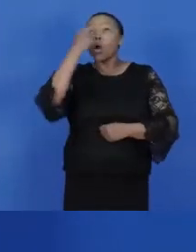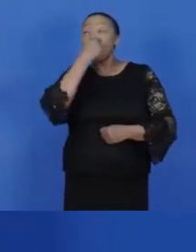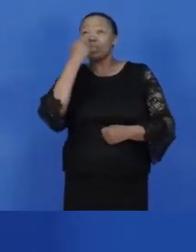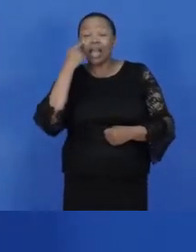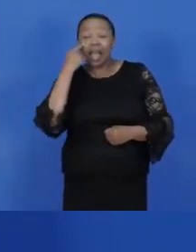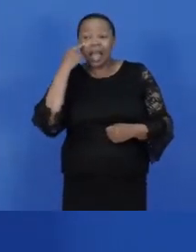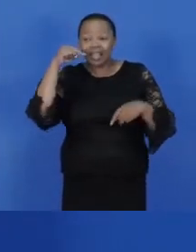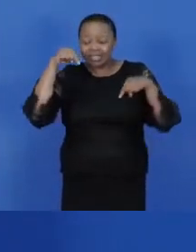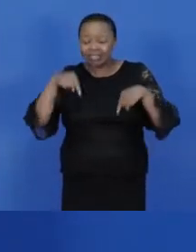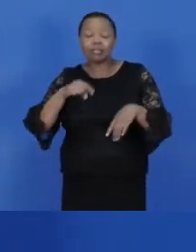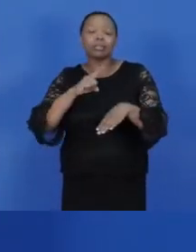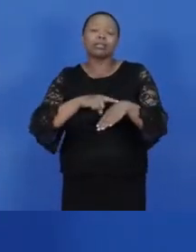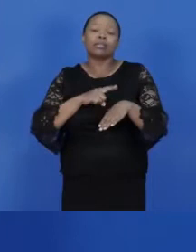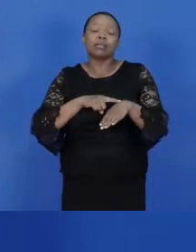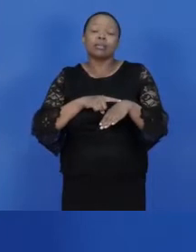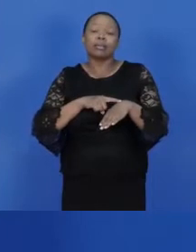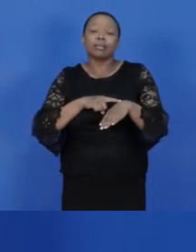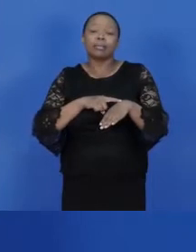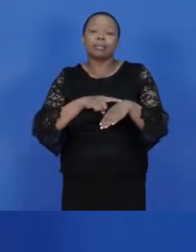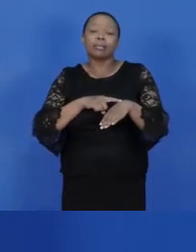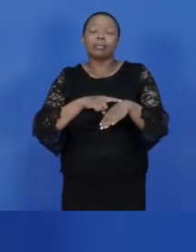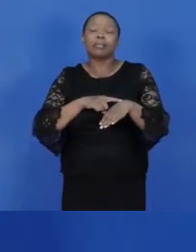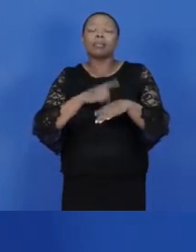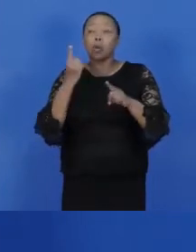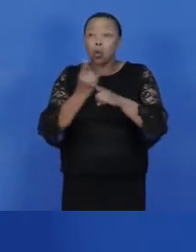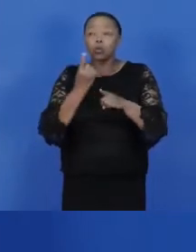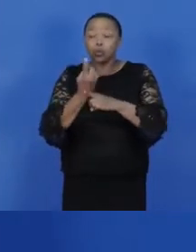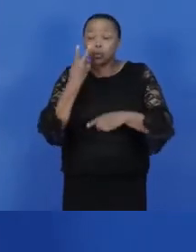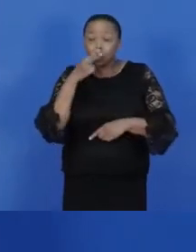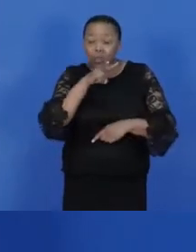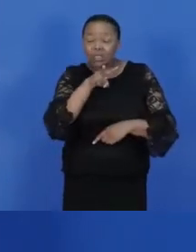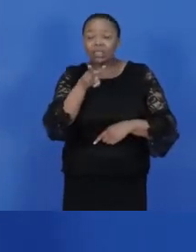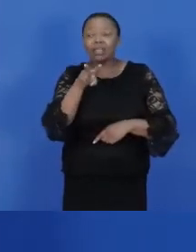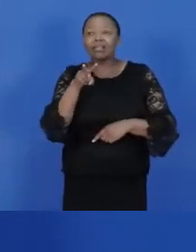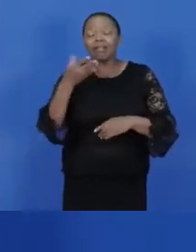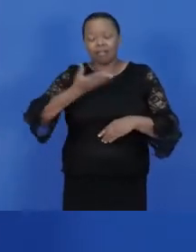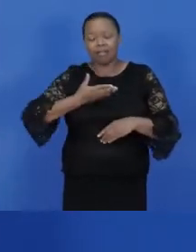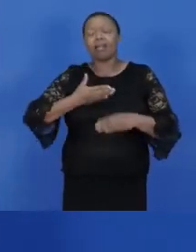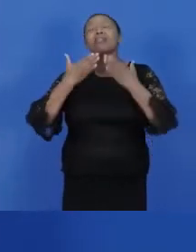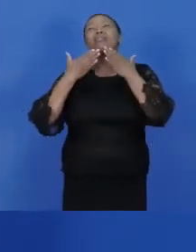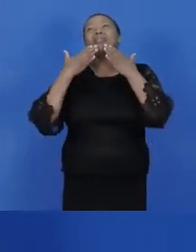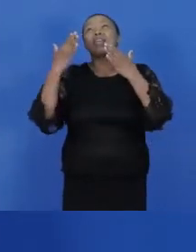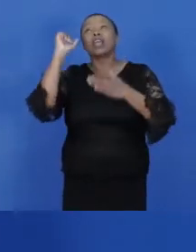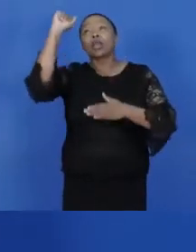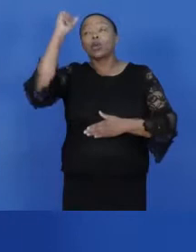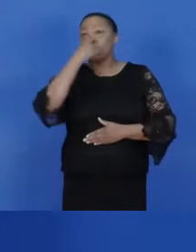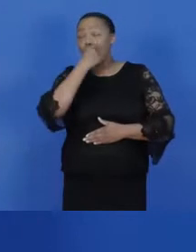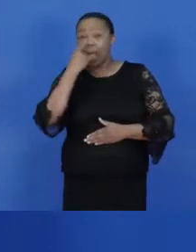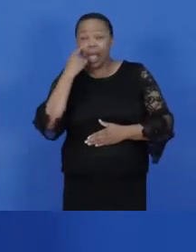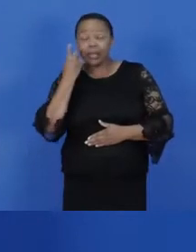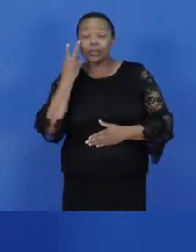at this particular season, the eyes of the Lord at this particular time are on us. Father, we thank you for your eyes that are upon